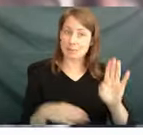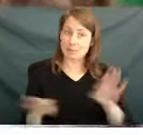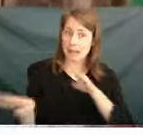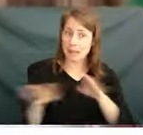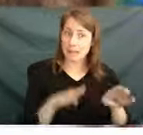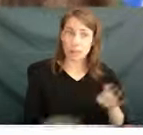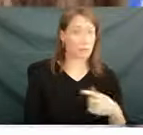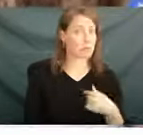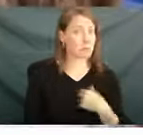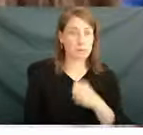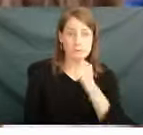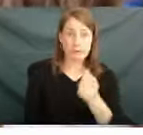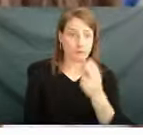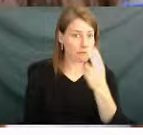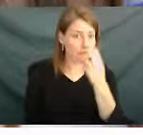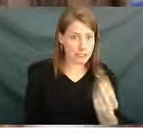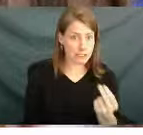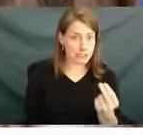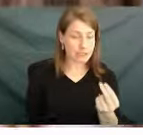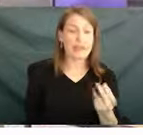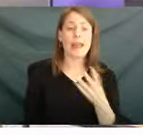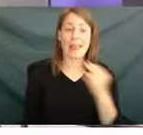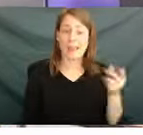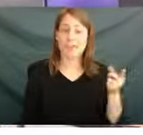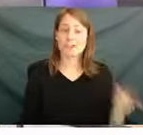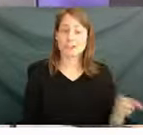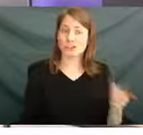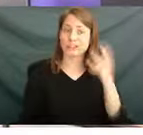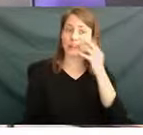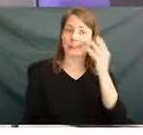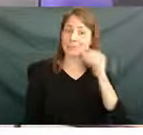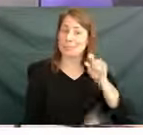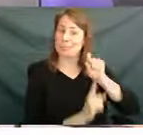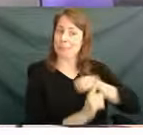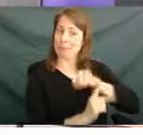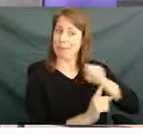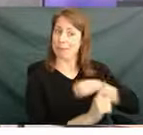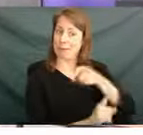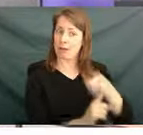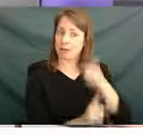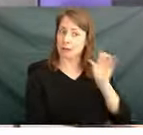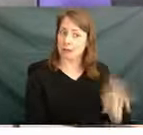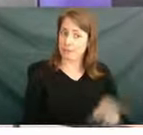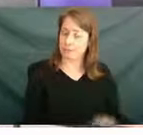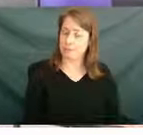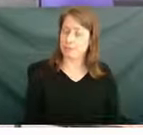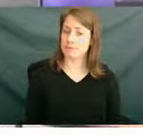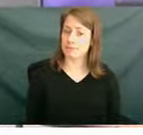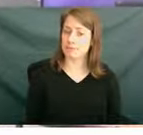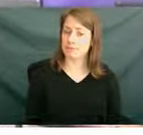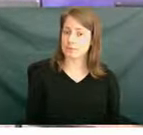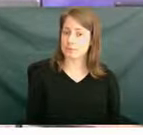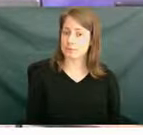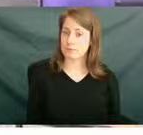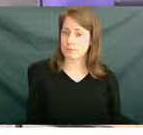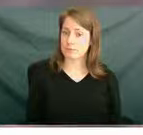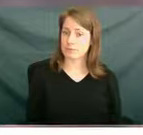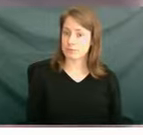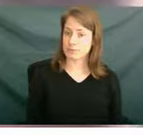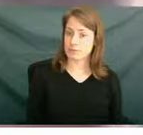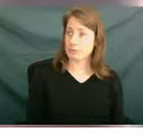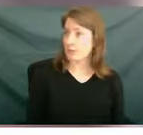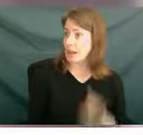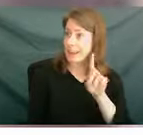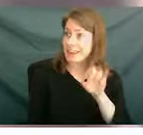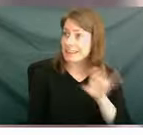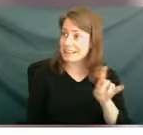my first witness, please? Did she know she was going to go online? Did she know that everybody in the whole world could